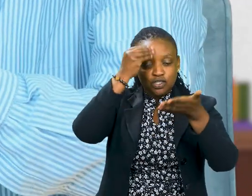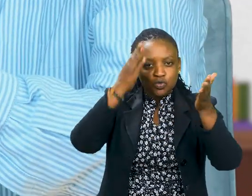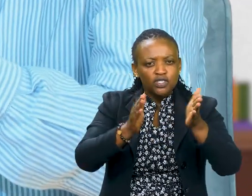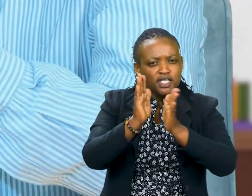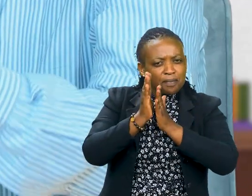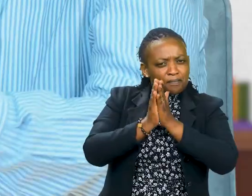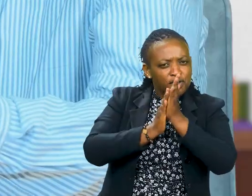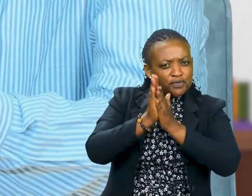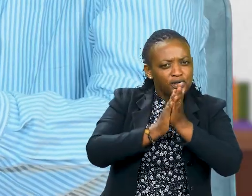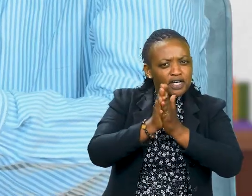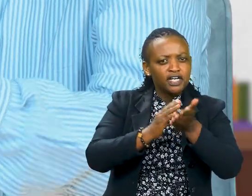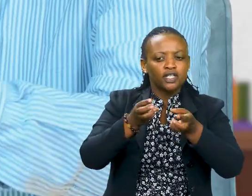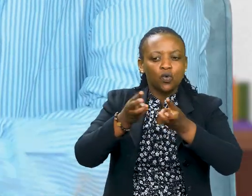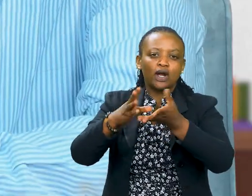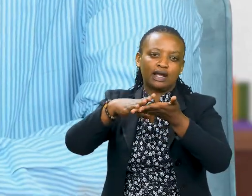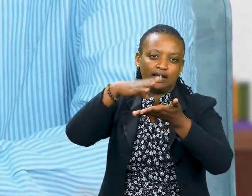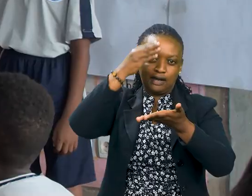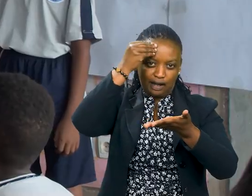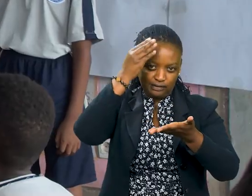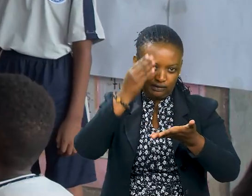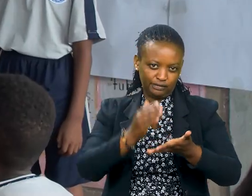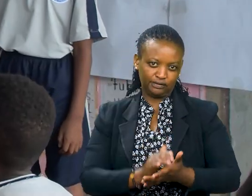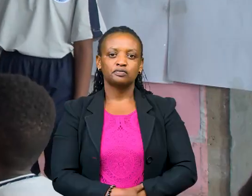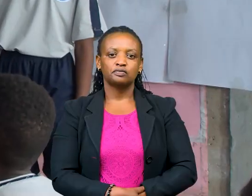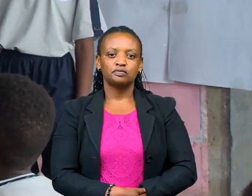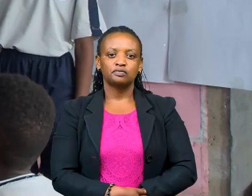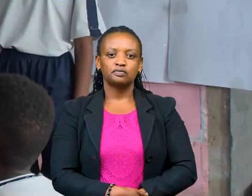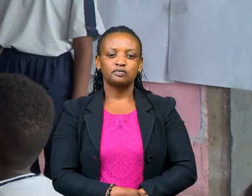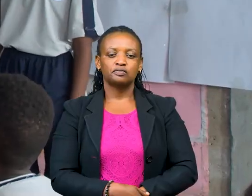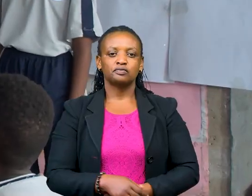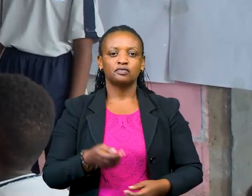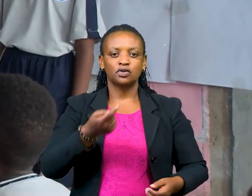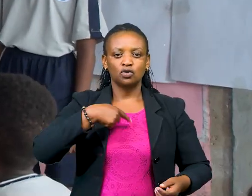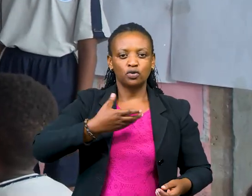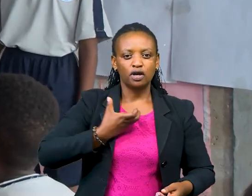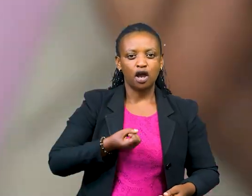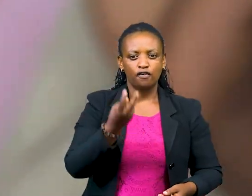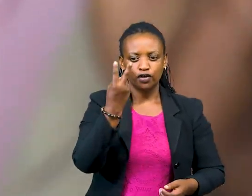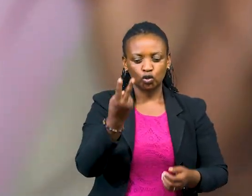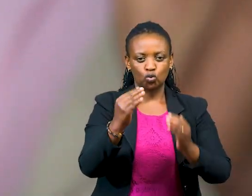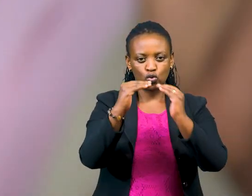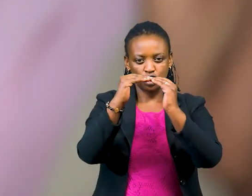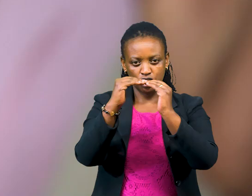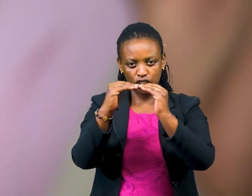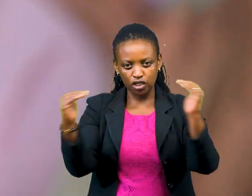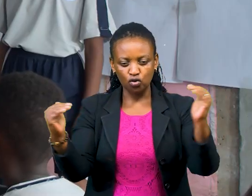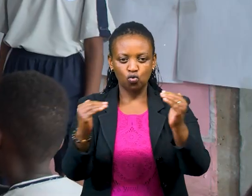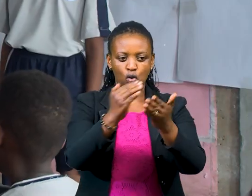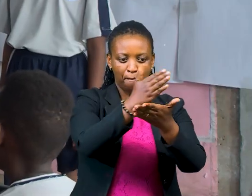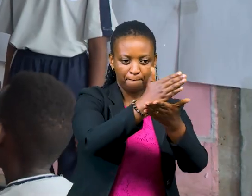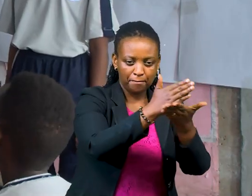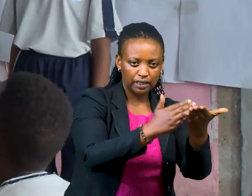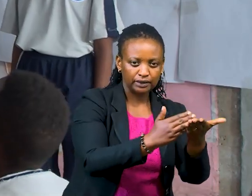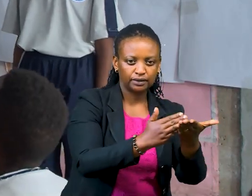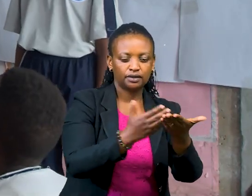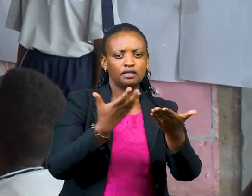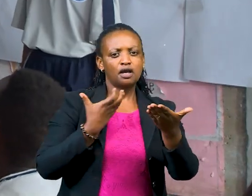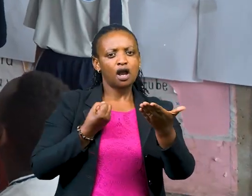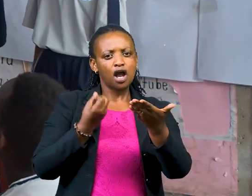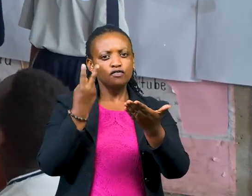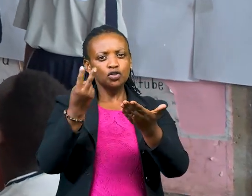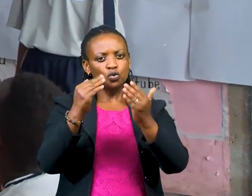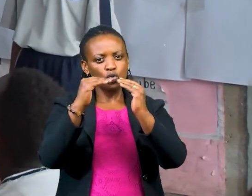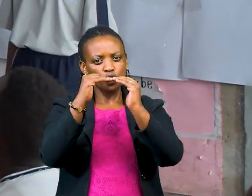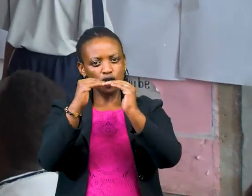the students are motivated in the learning. We have 2 equal parts. We have 2